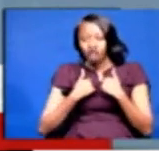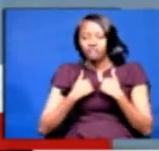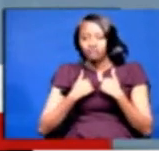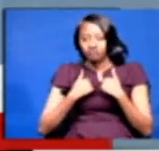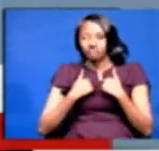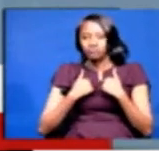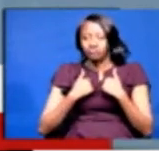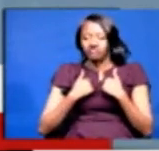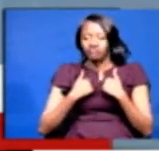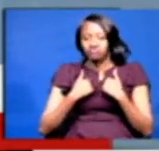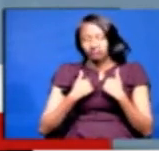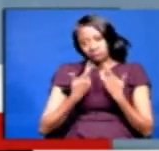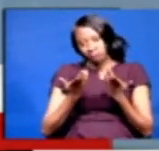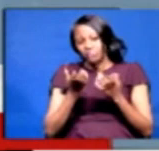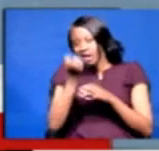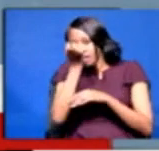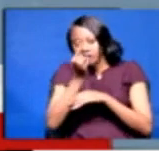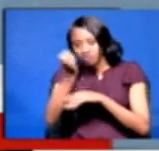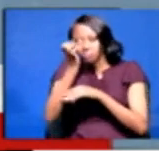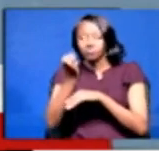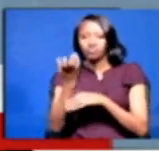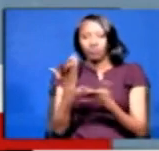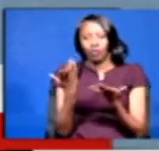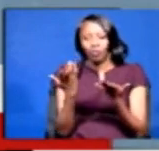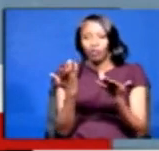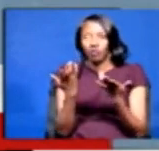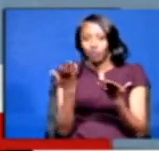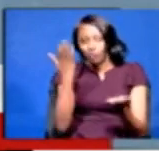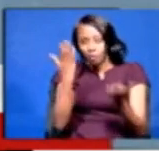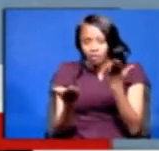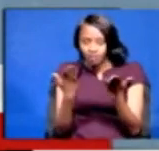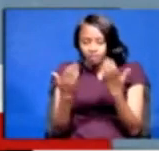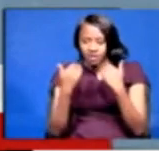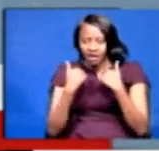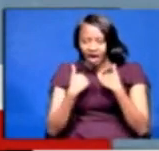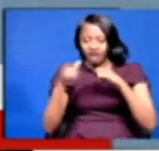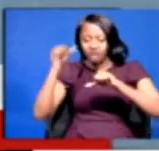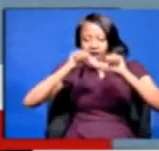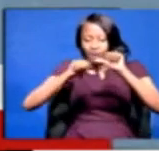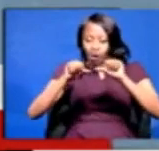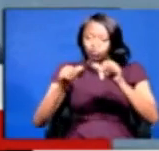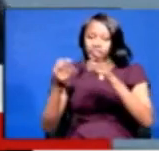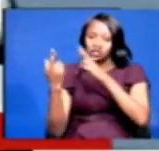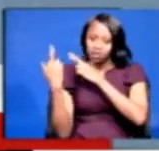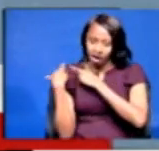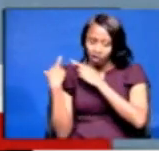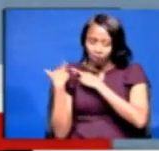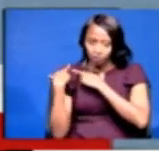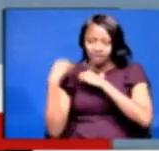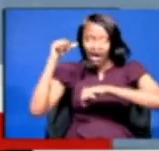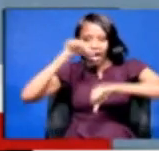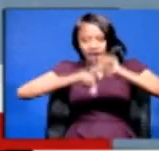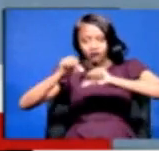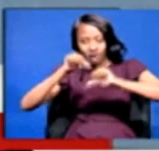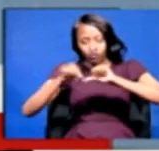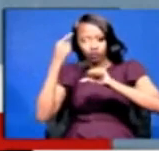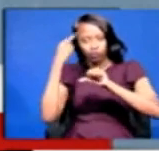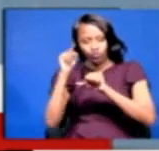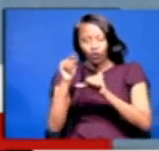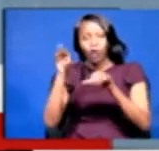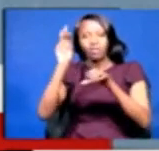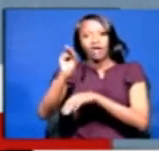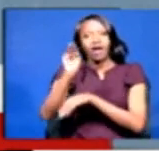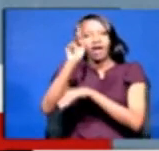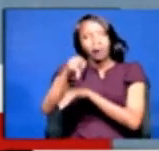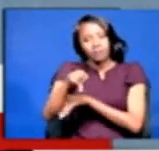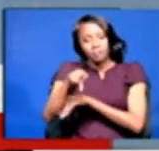misguided narratives that the people have mm-hmm. over the roles and functions of the members of parliament. So they know